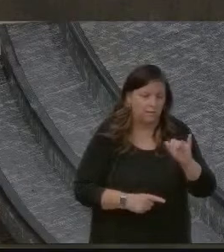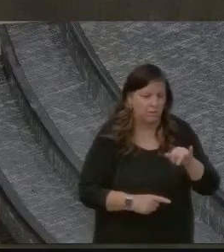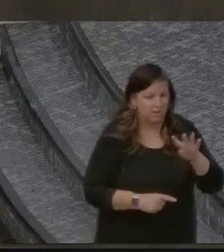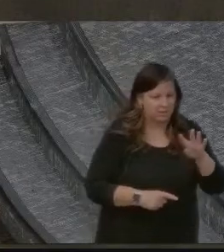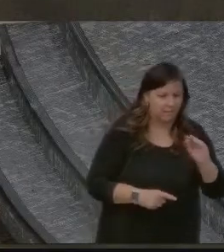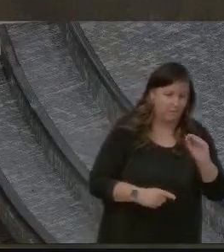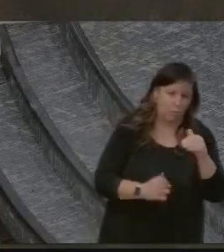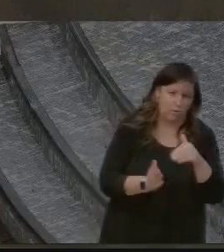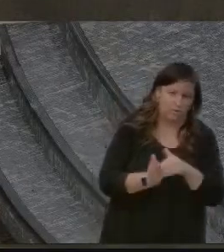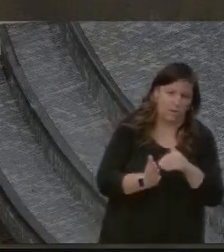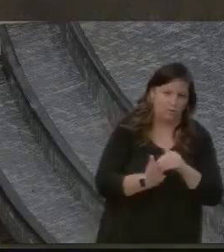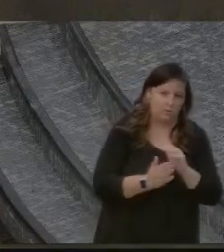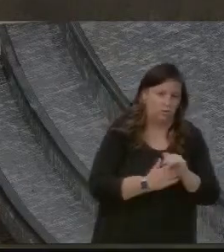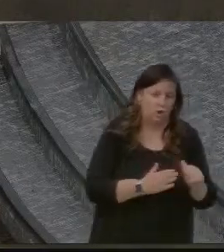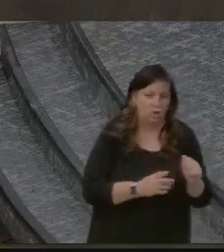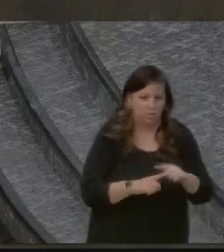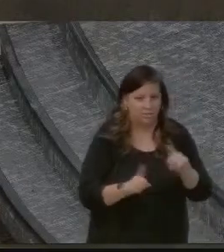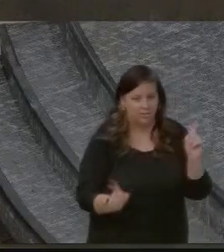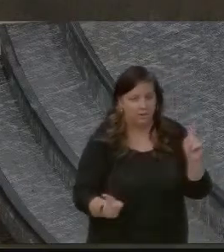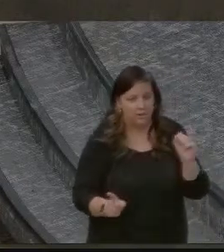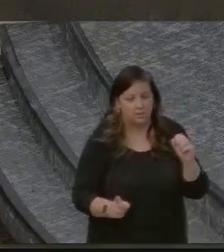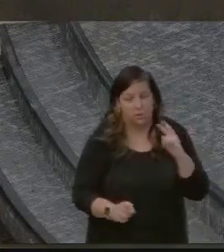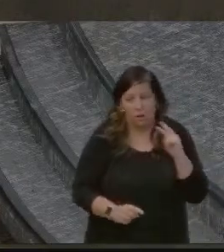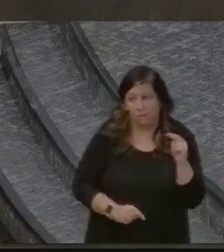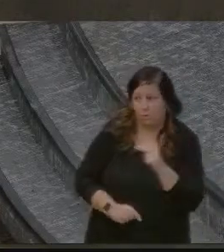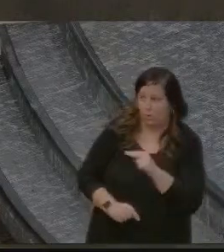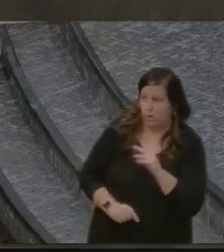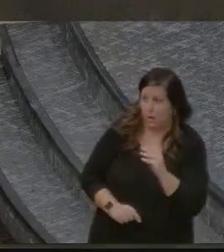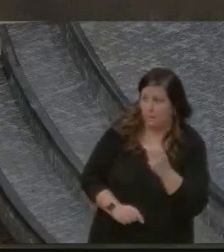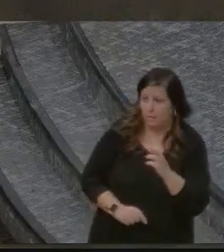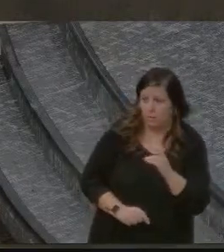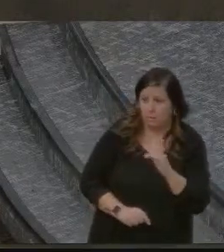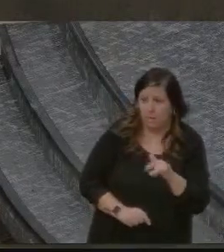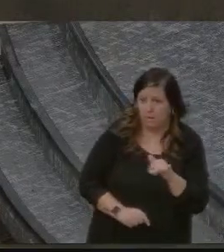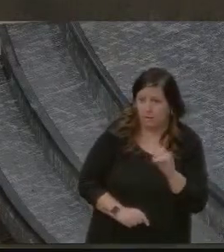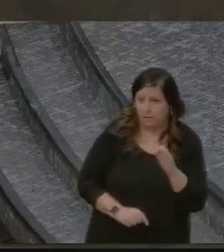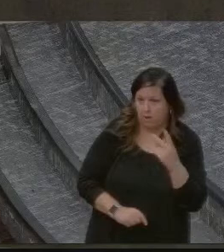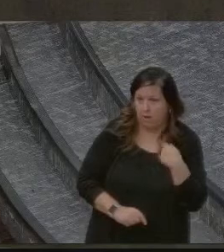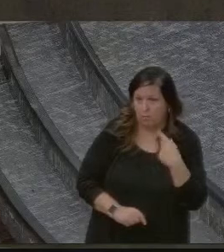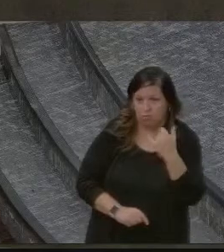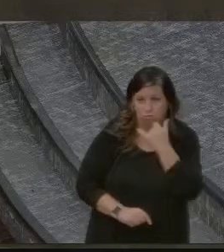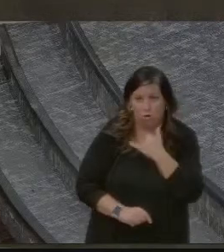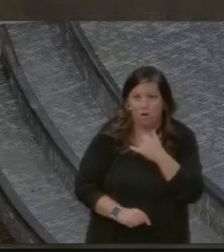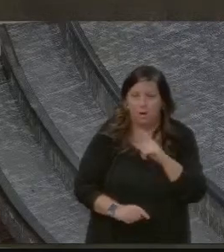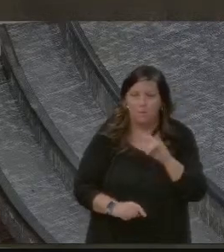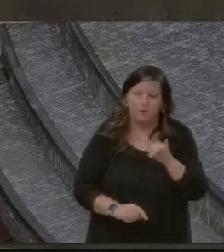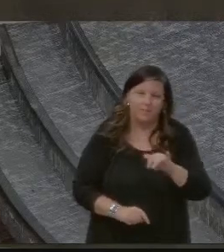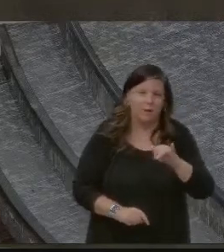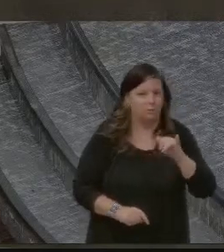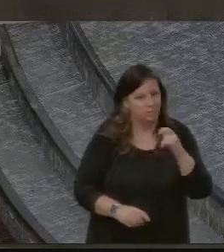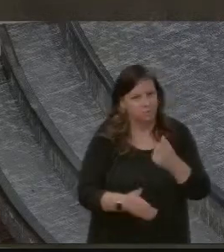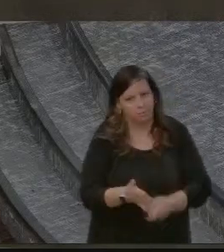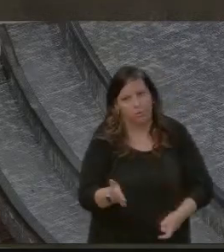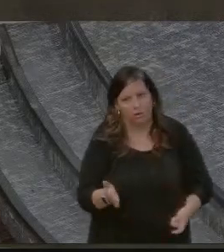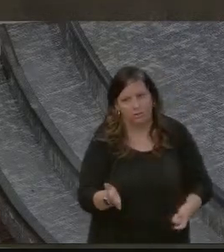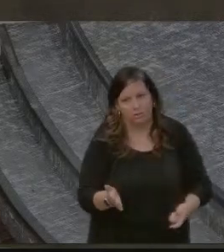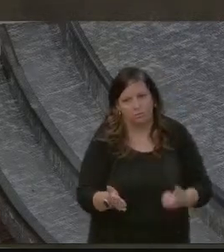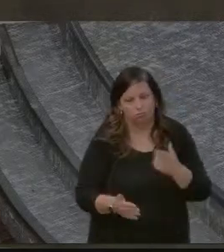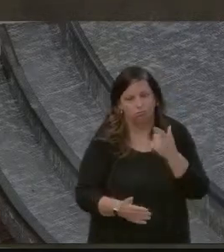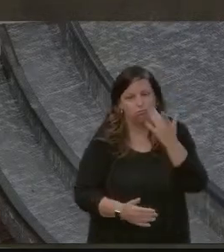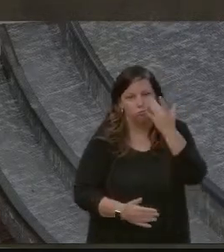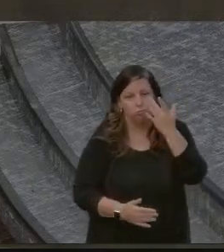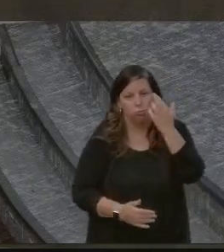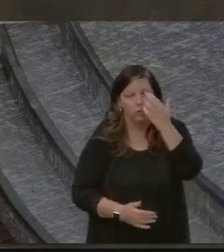deciding factor, and I'm looking to Mr. Bailey if I'm erring in this, but was the $40,000 or so difference